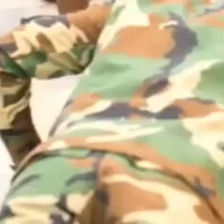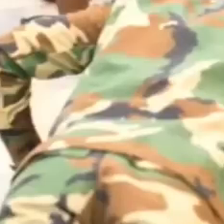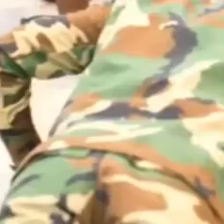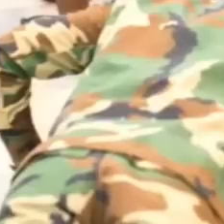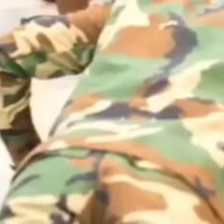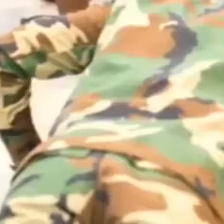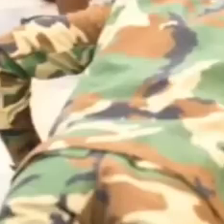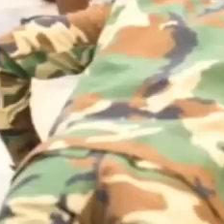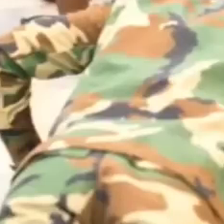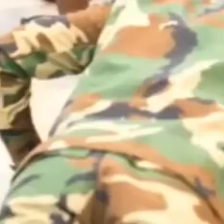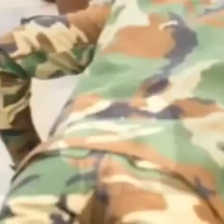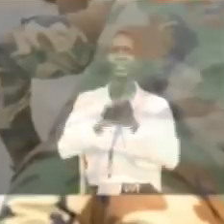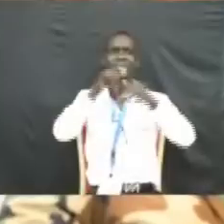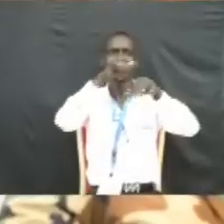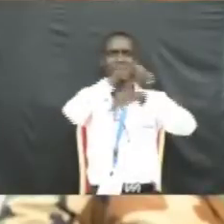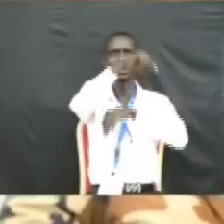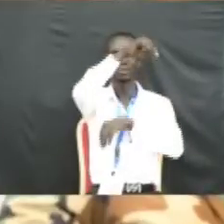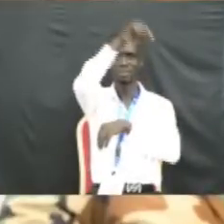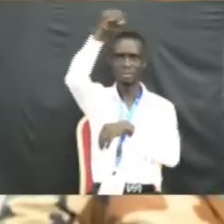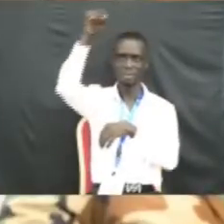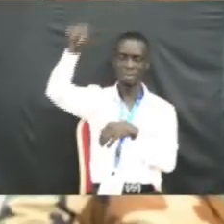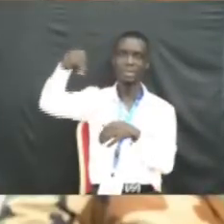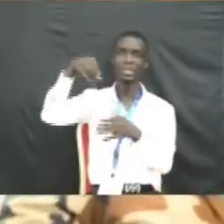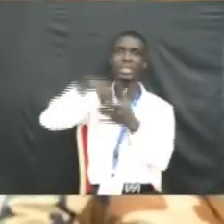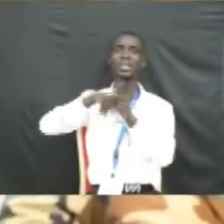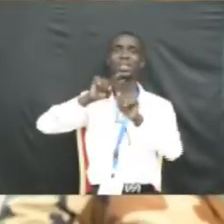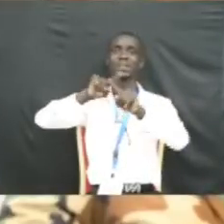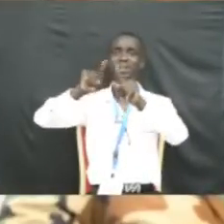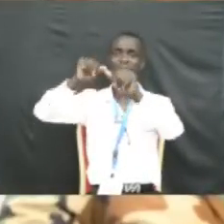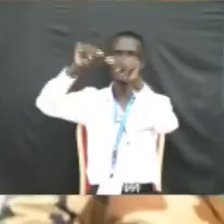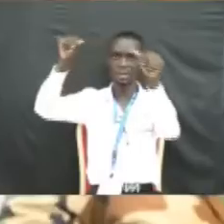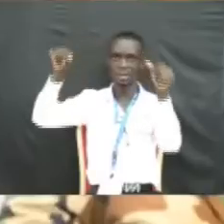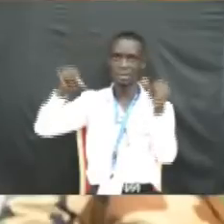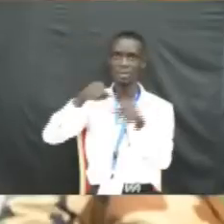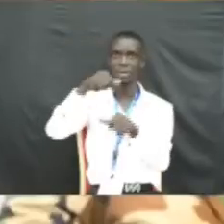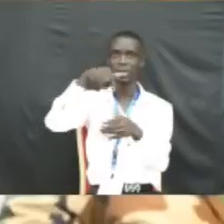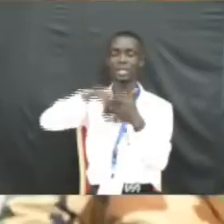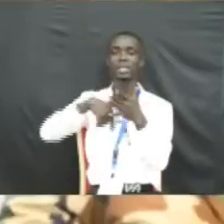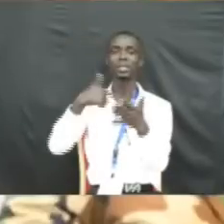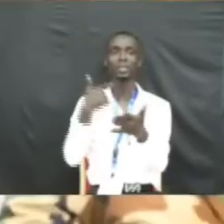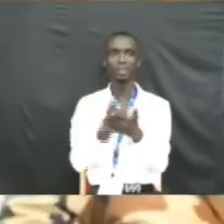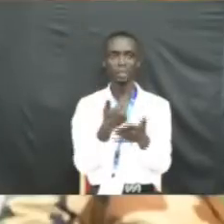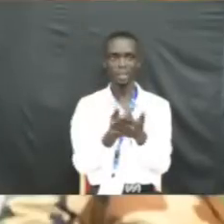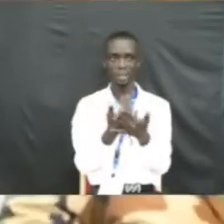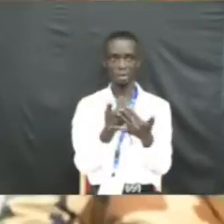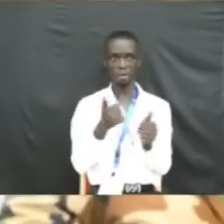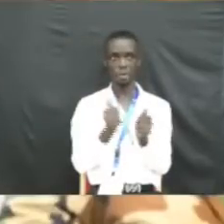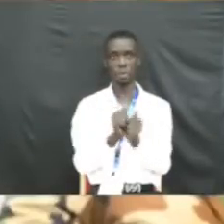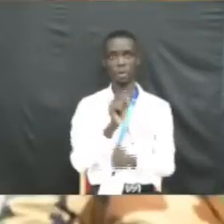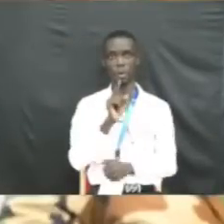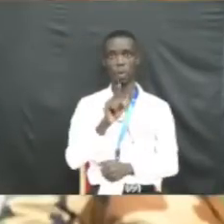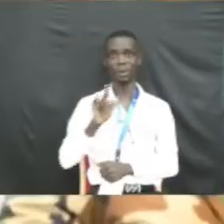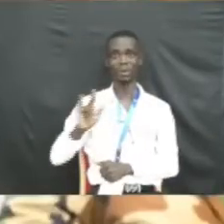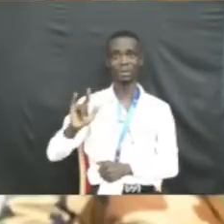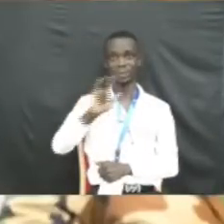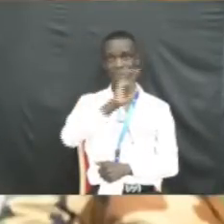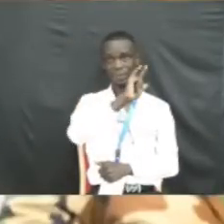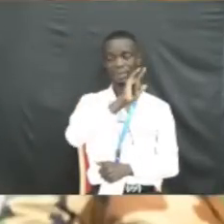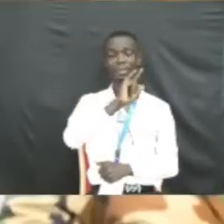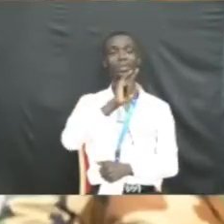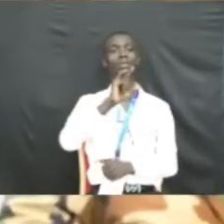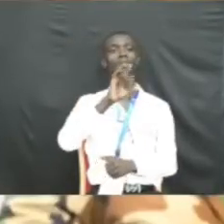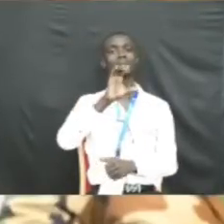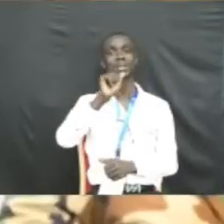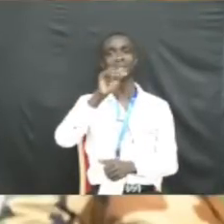and deployed in various bars nationwide with one flight cadet currently under training at the military